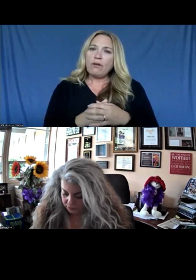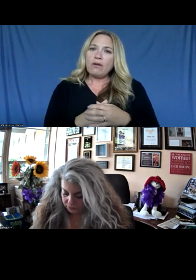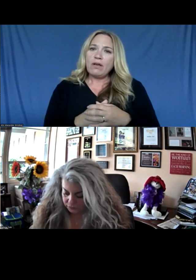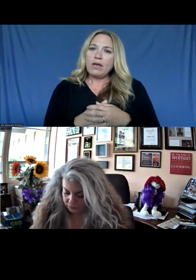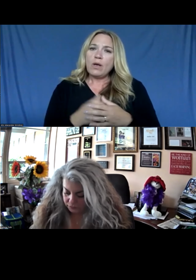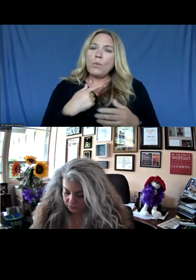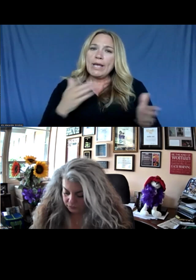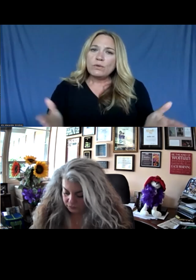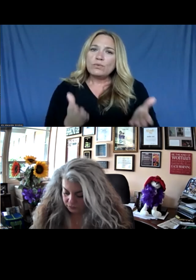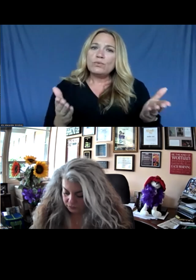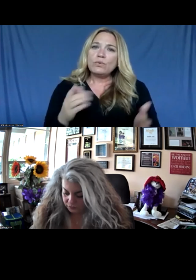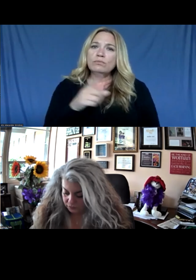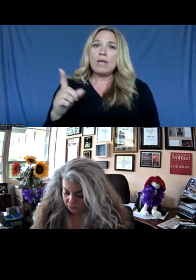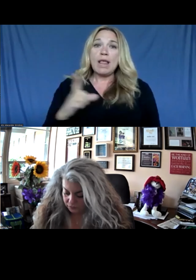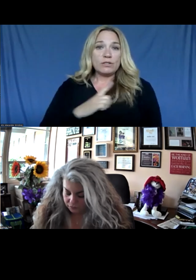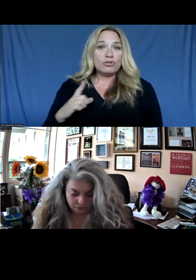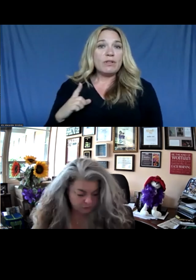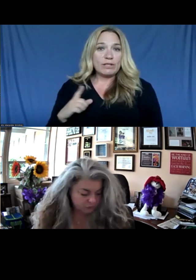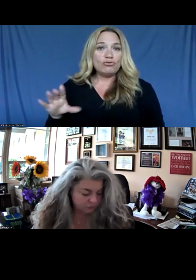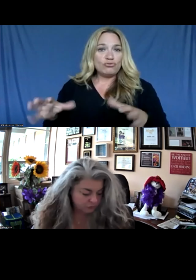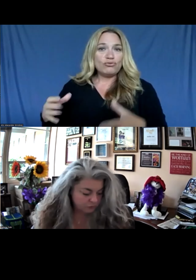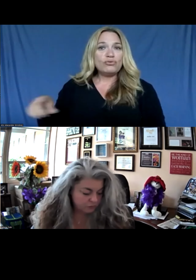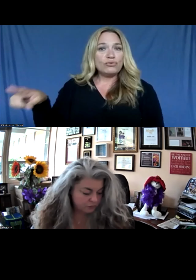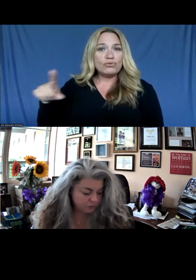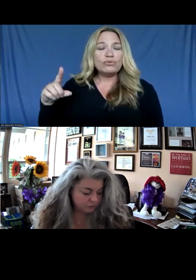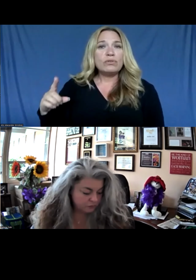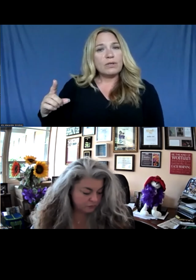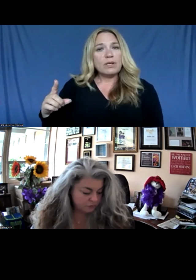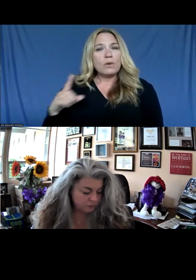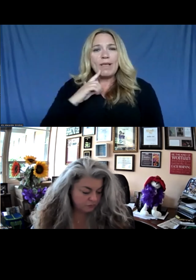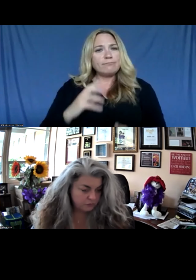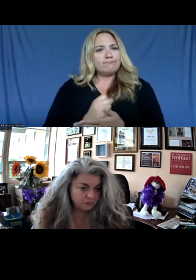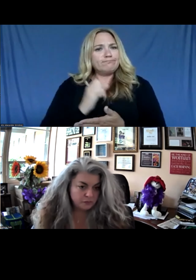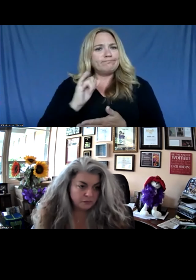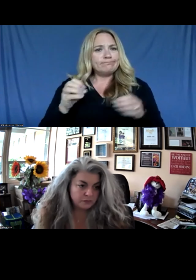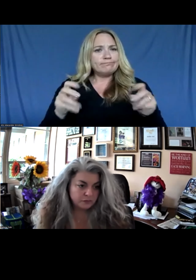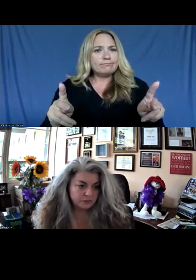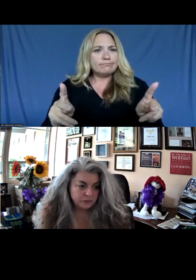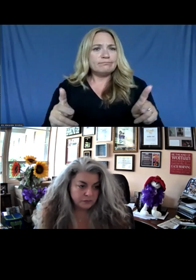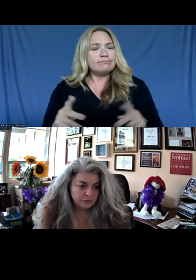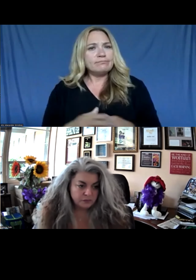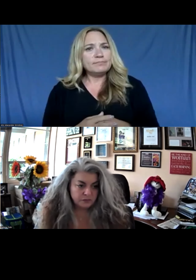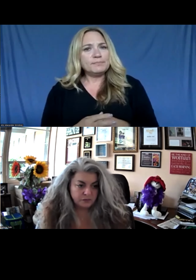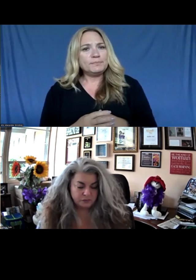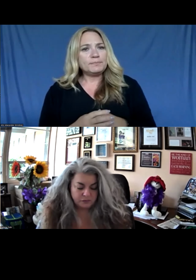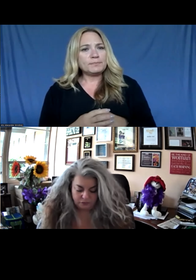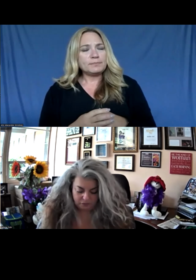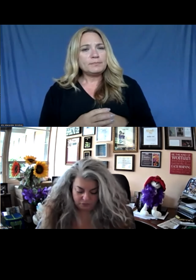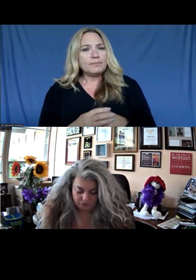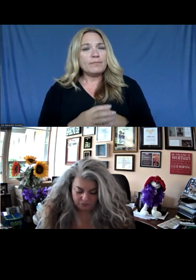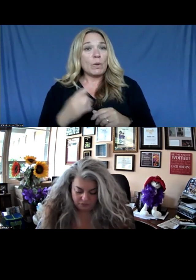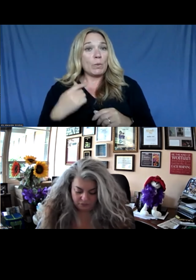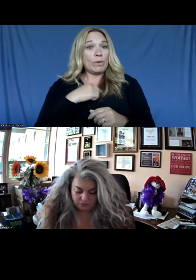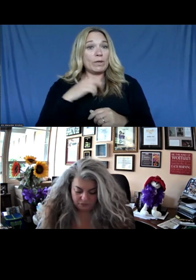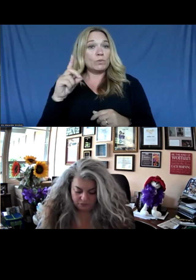the legislature to take advantage of this opportunity, really. We do see that